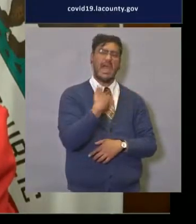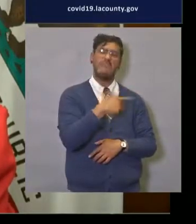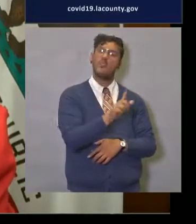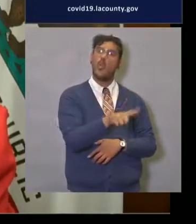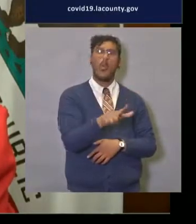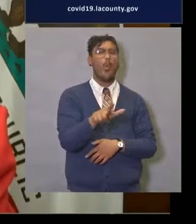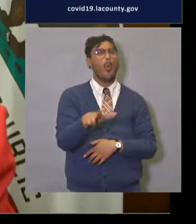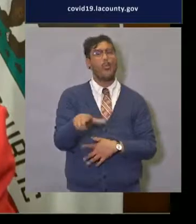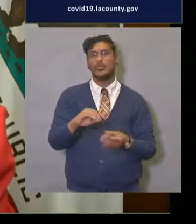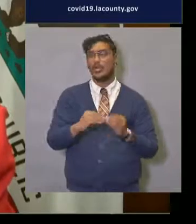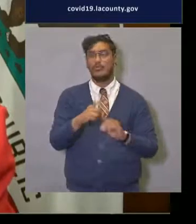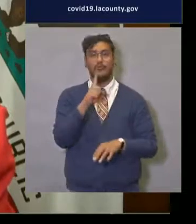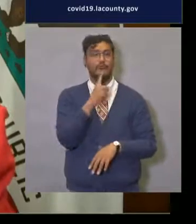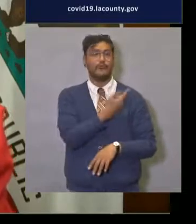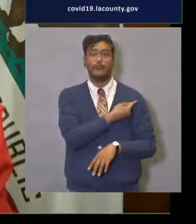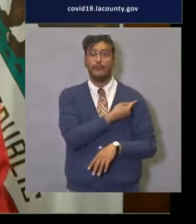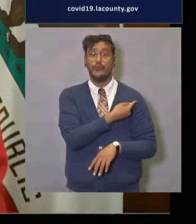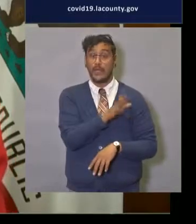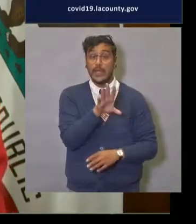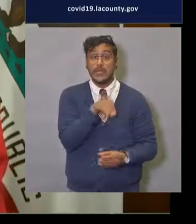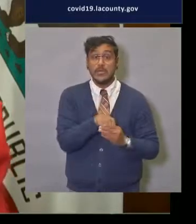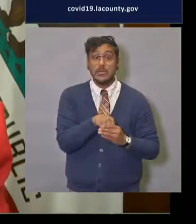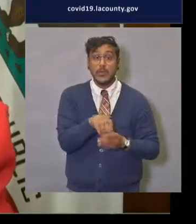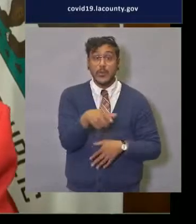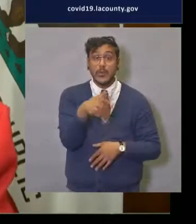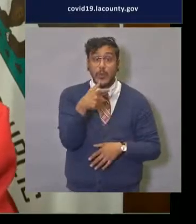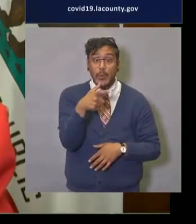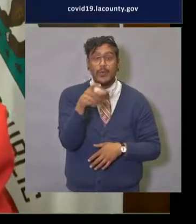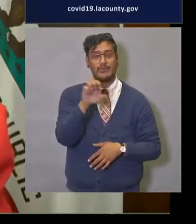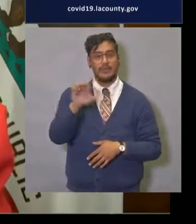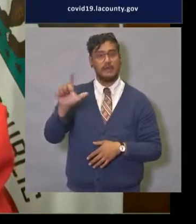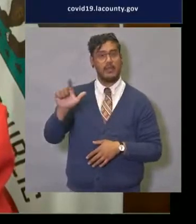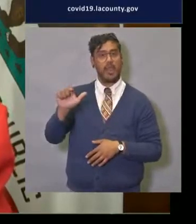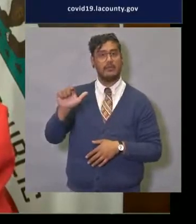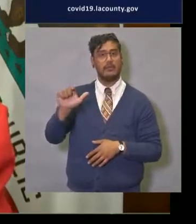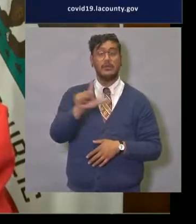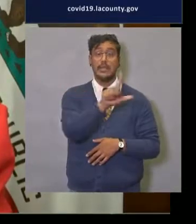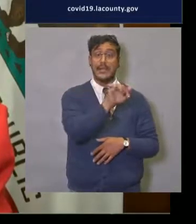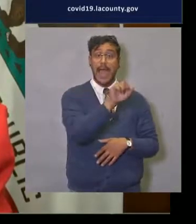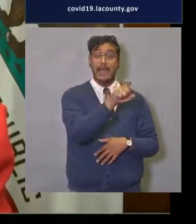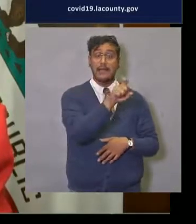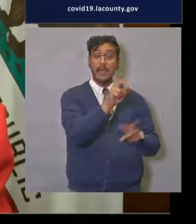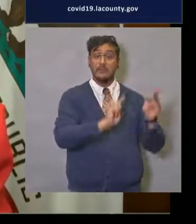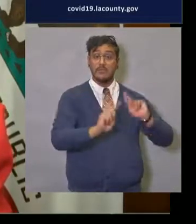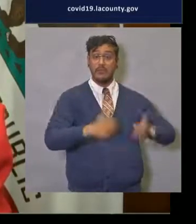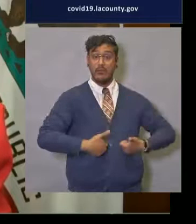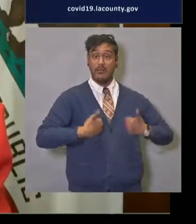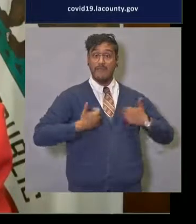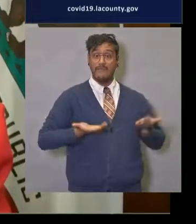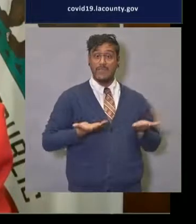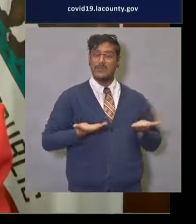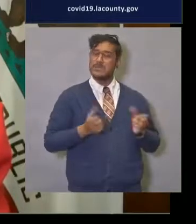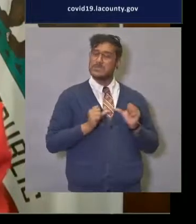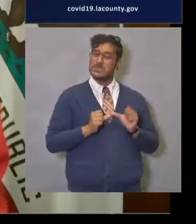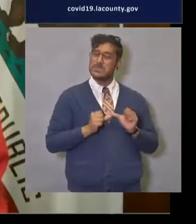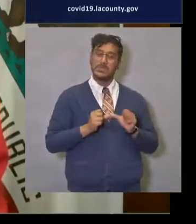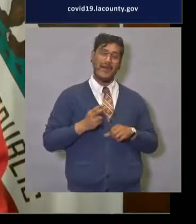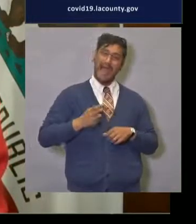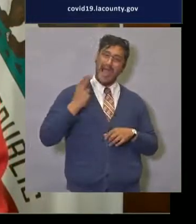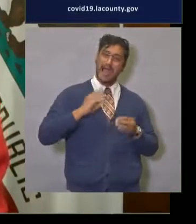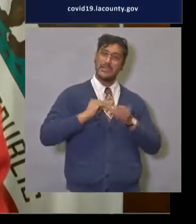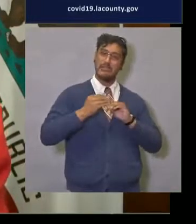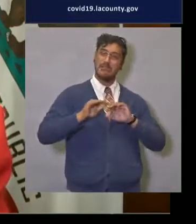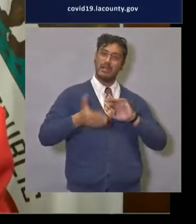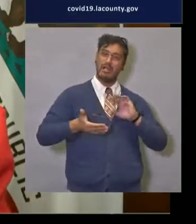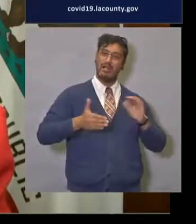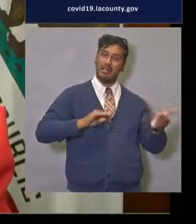county, including East Los Angeles. Meanwhile, Latinx residents continue to die at much higher rates from